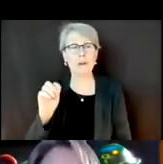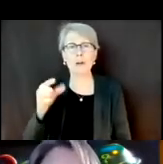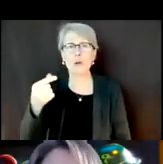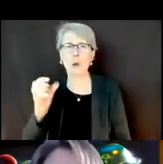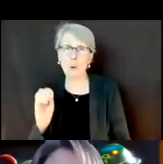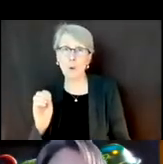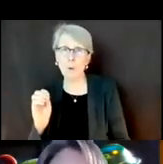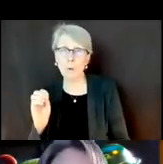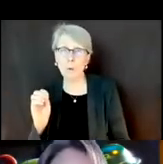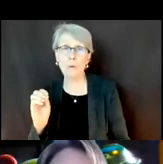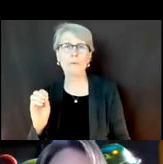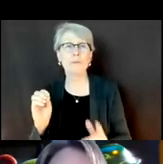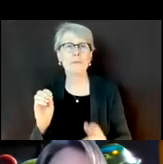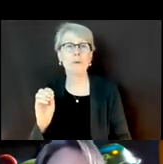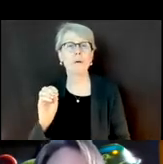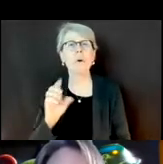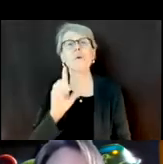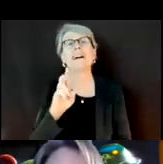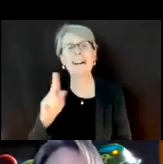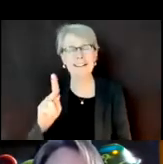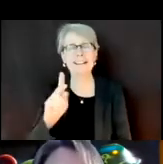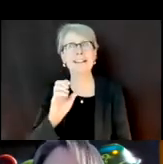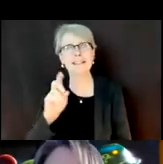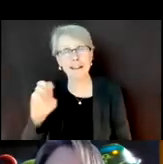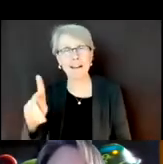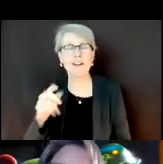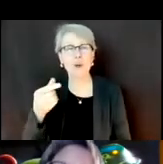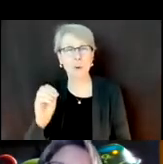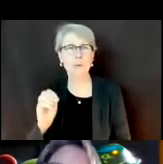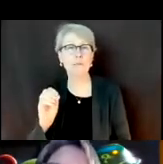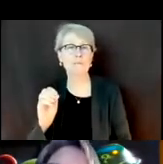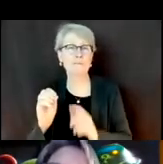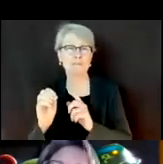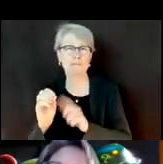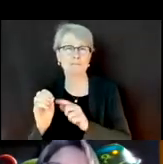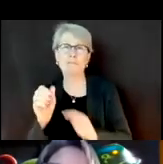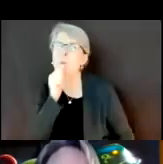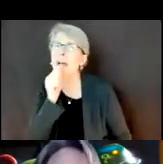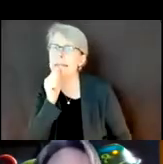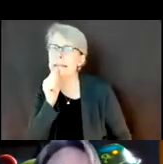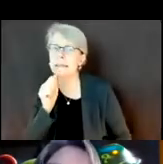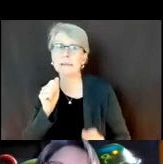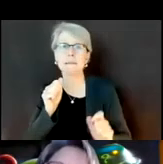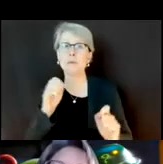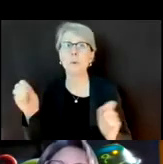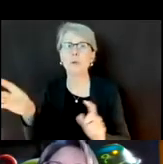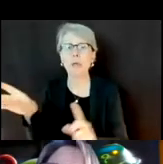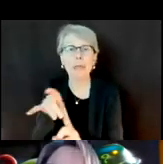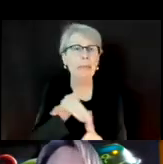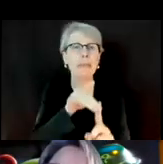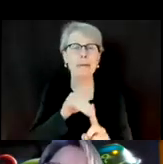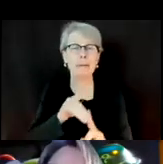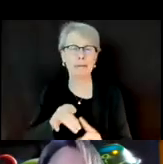really anything where that we have opportunities to ask for something